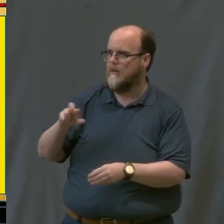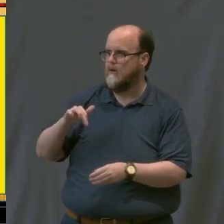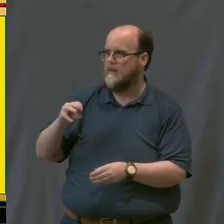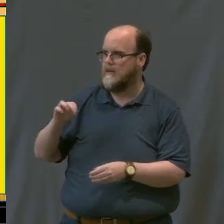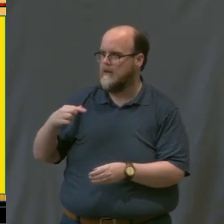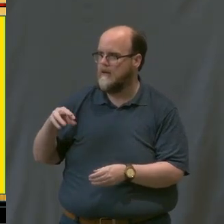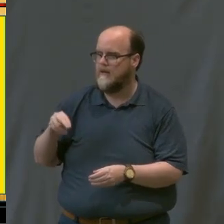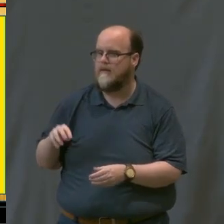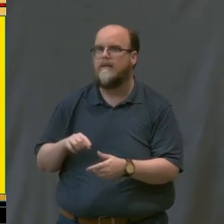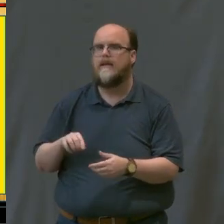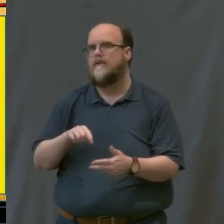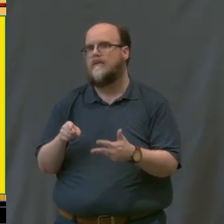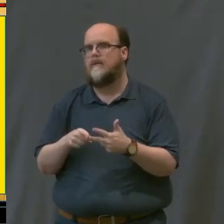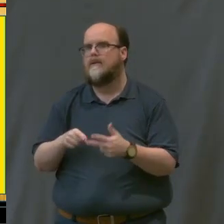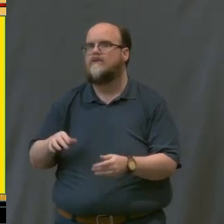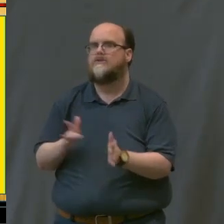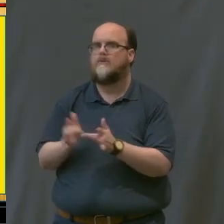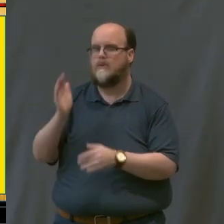years.